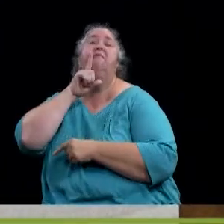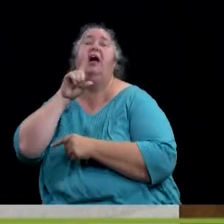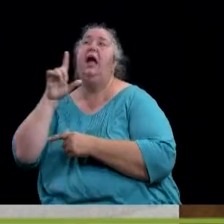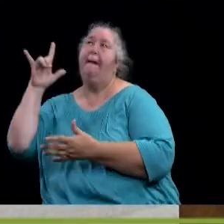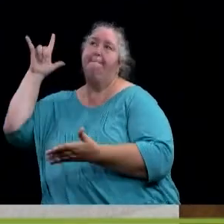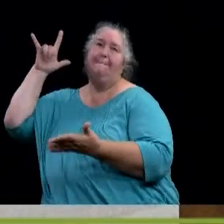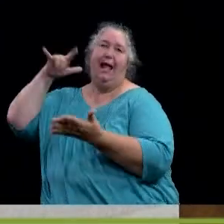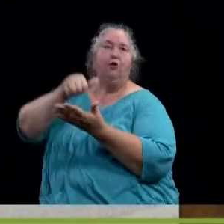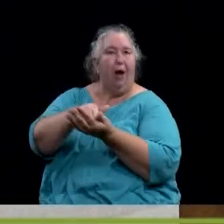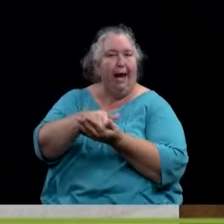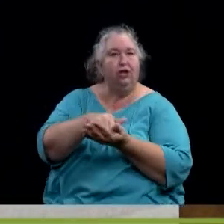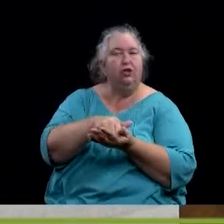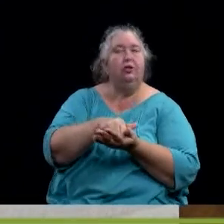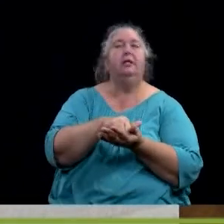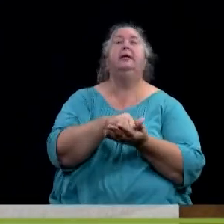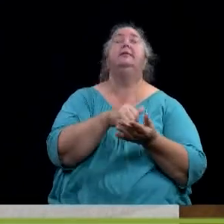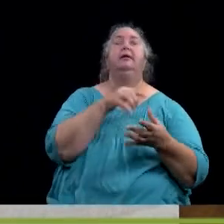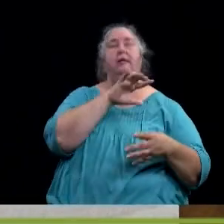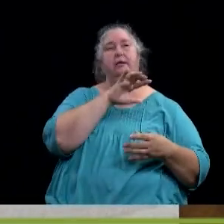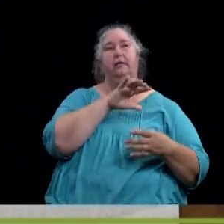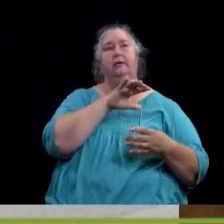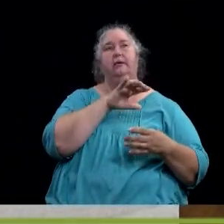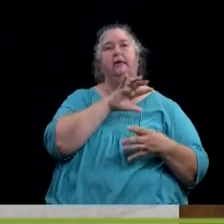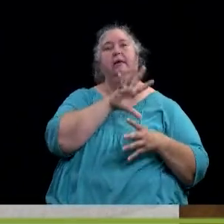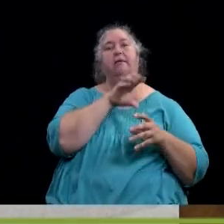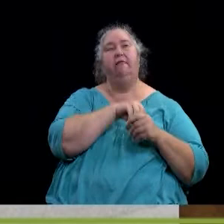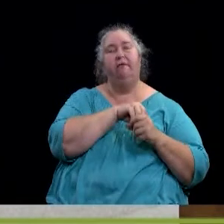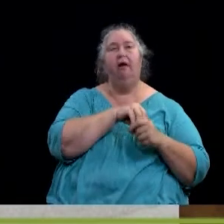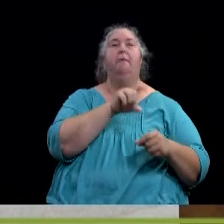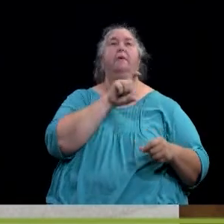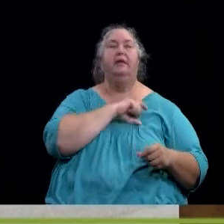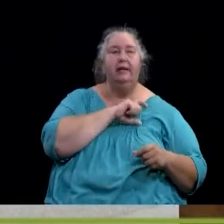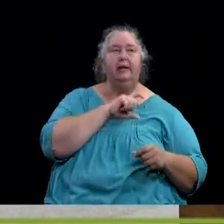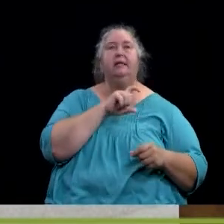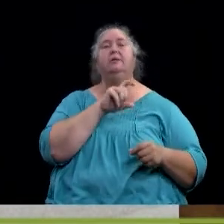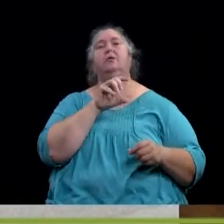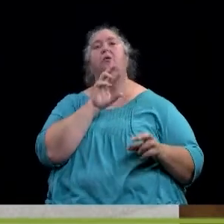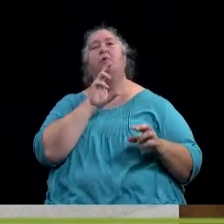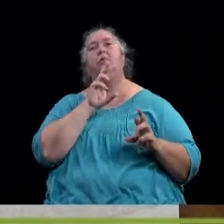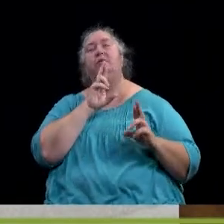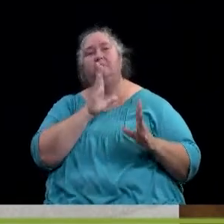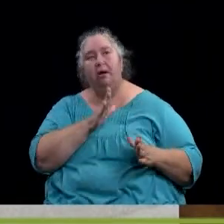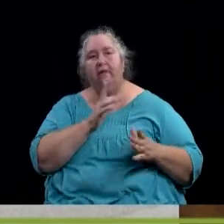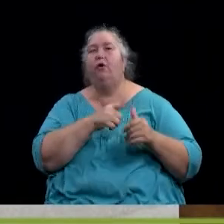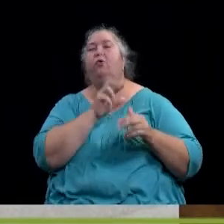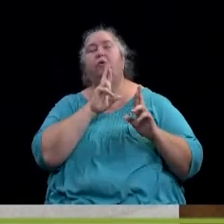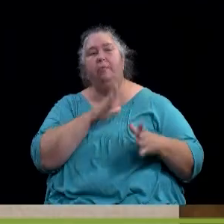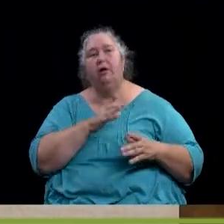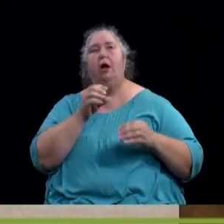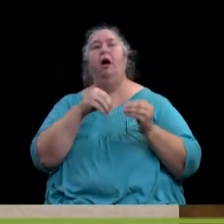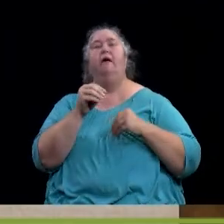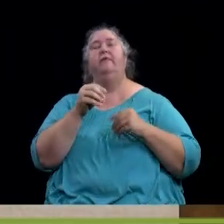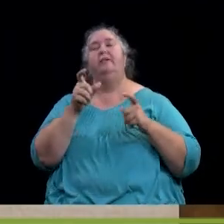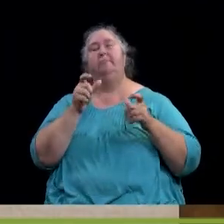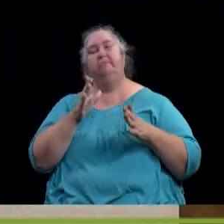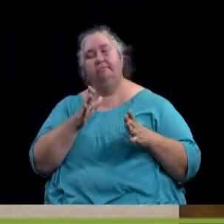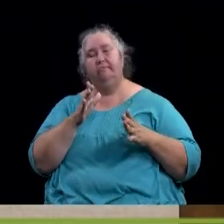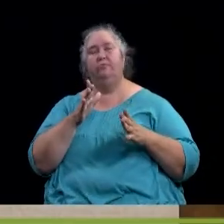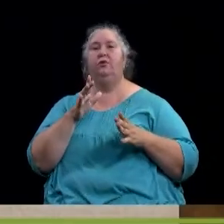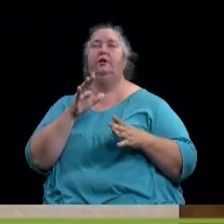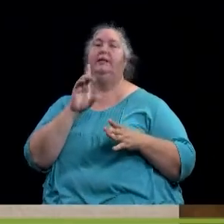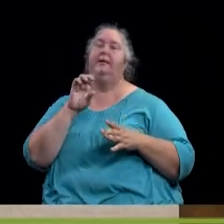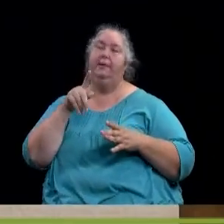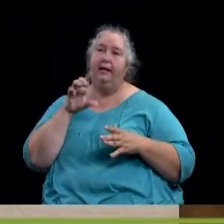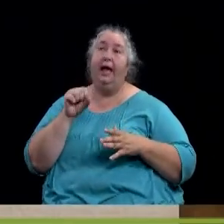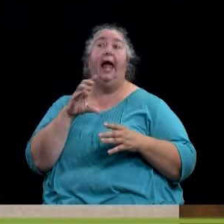Office, DPS, NTSB, Office of Emergency Management, AMR, and even alerted the local hospitals. The objectives were to